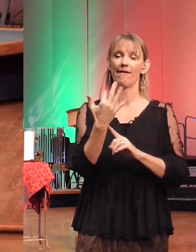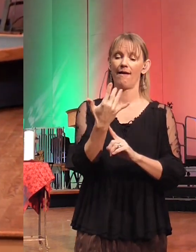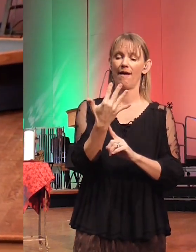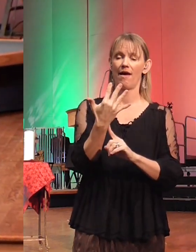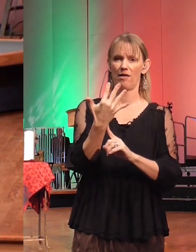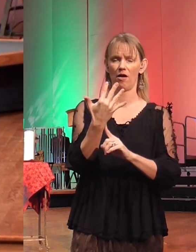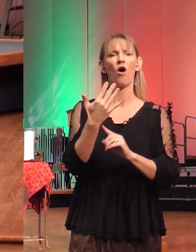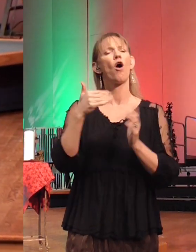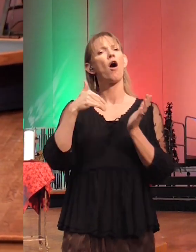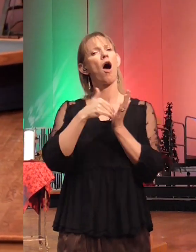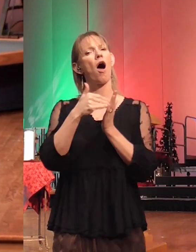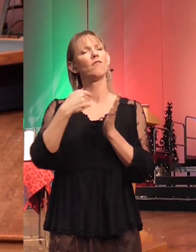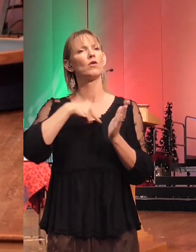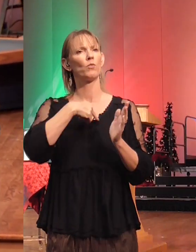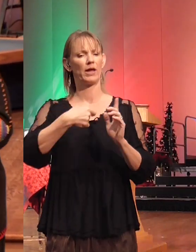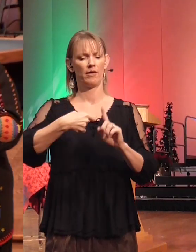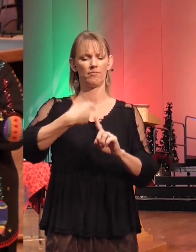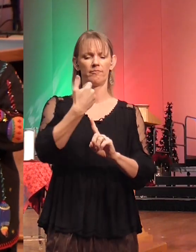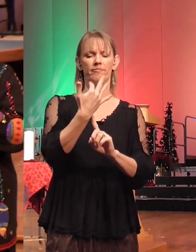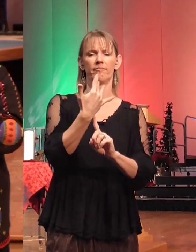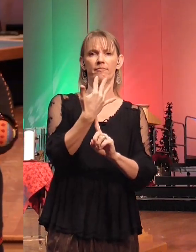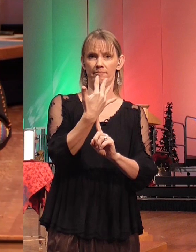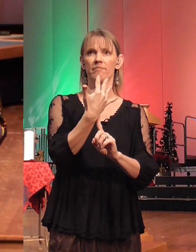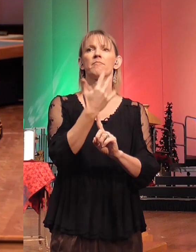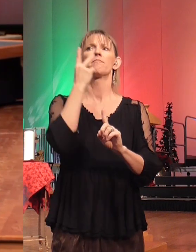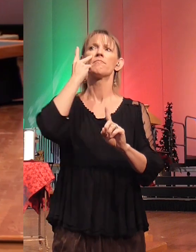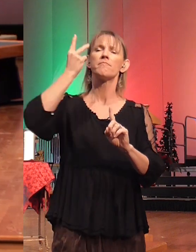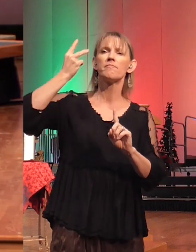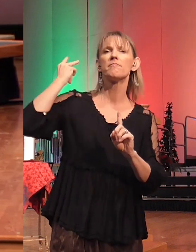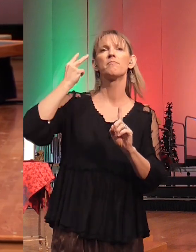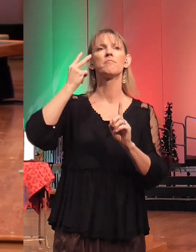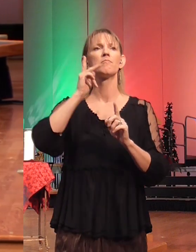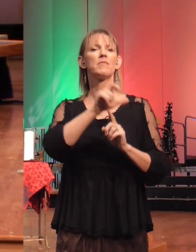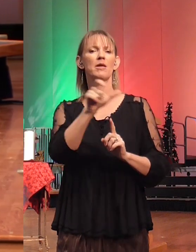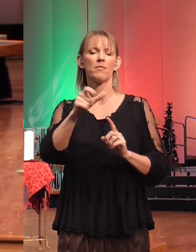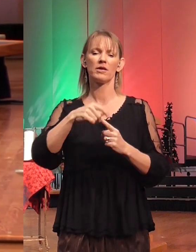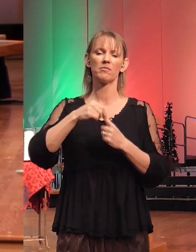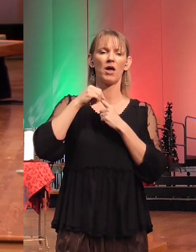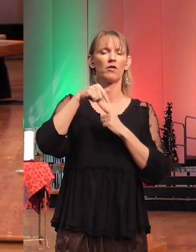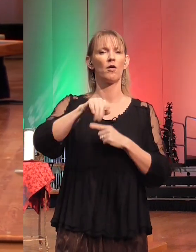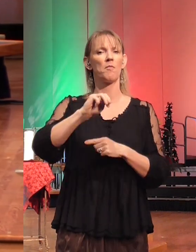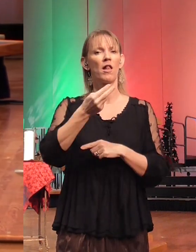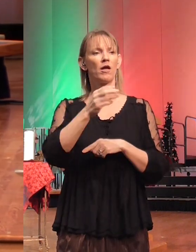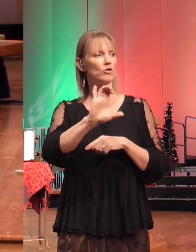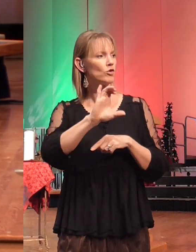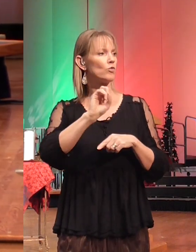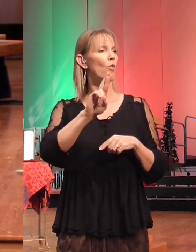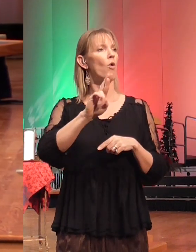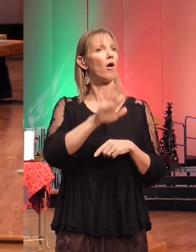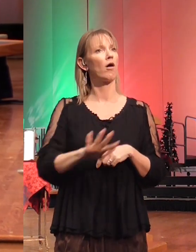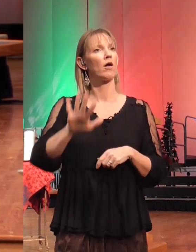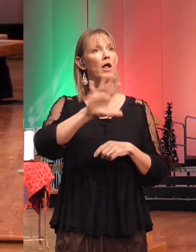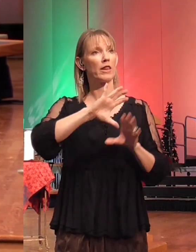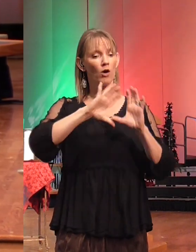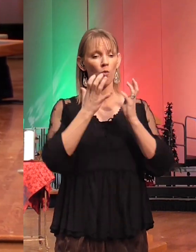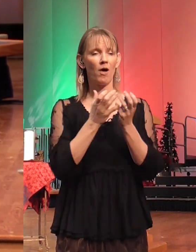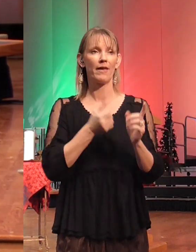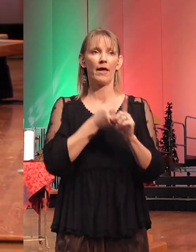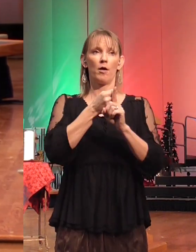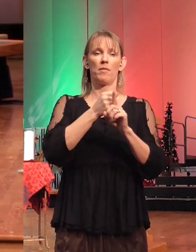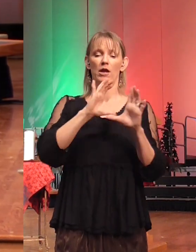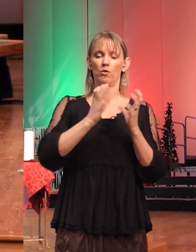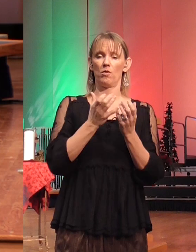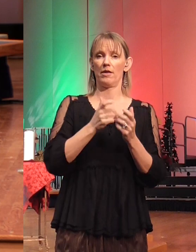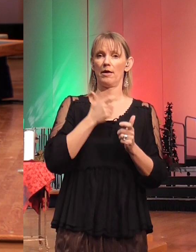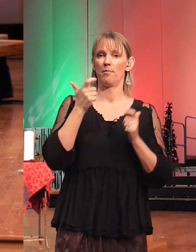candle that we often light in memory of people who've been very special to Mile High Church or are special in the world, impacting the world in a